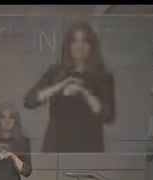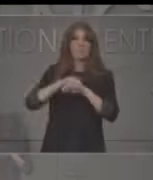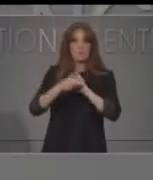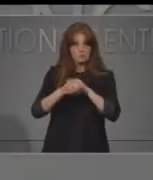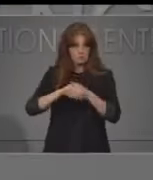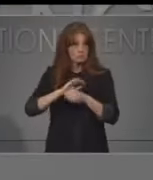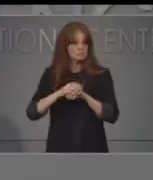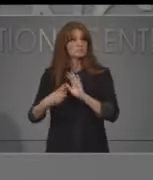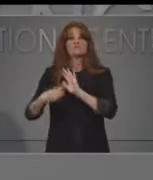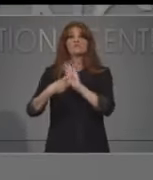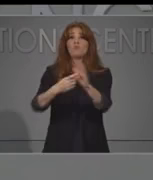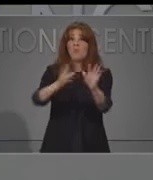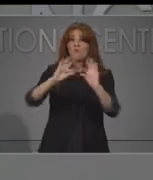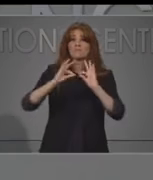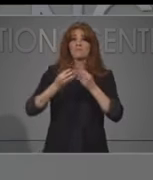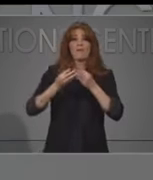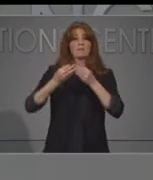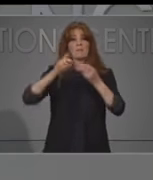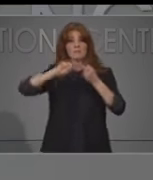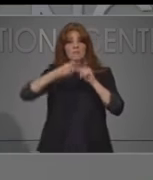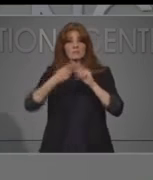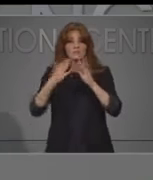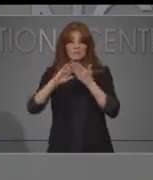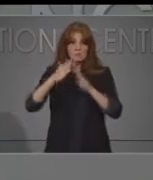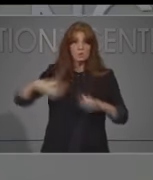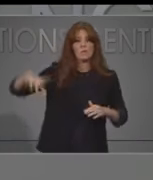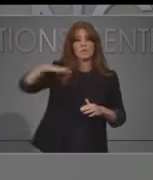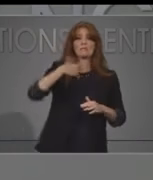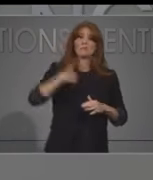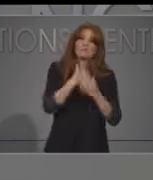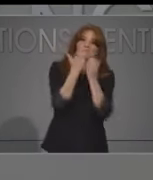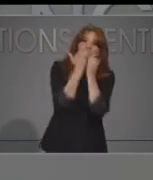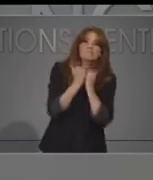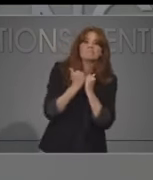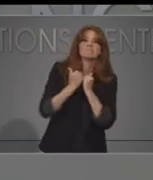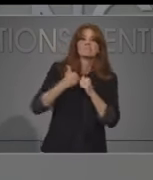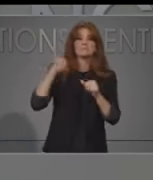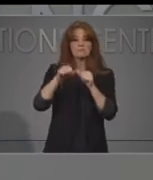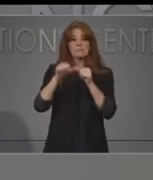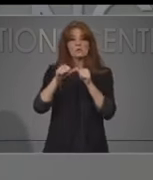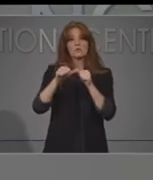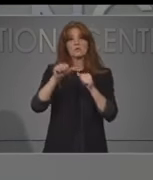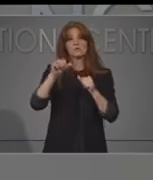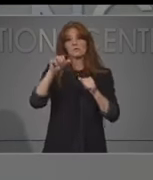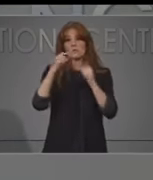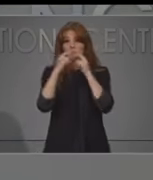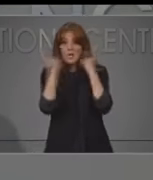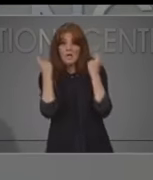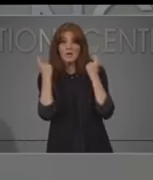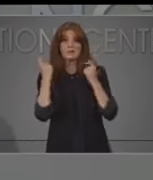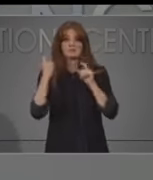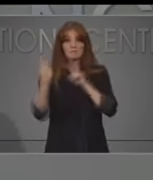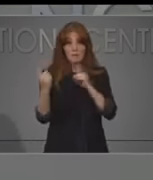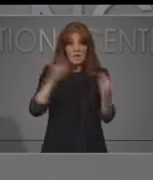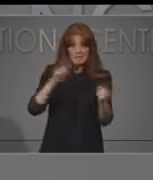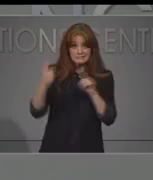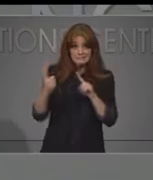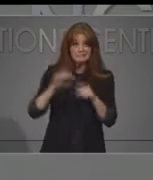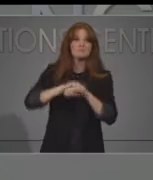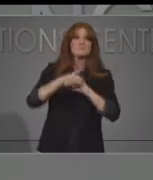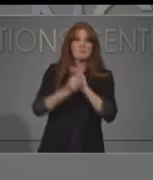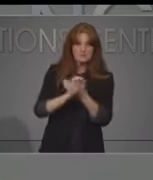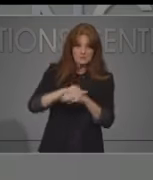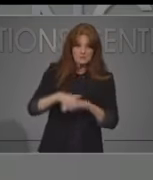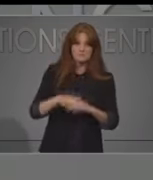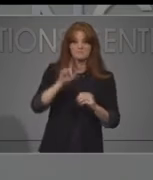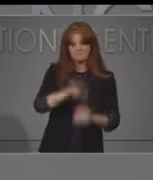our family, friends, and neighbors that we care about them. So remember to wear, wait, and wash. With that, I'll turn it back over to you, Governor. Thank